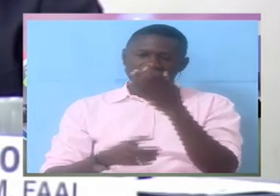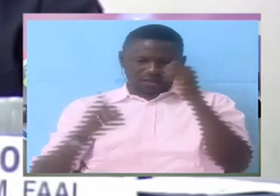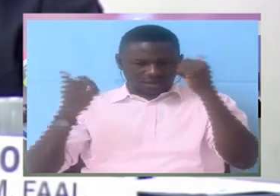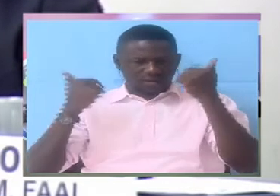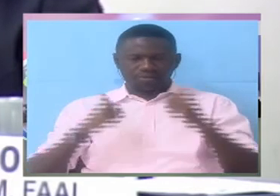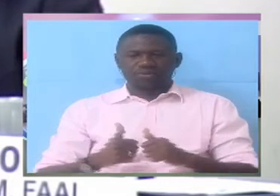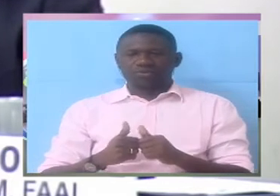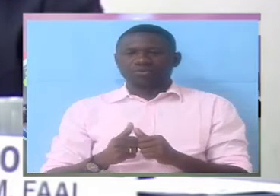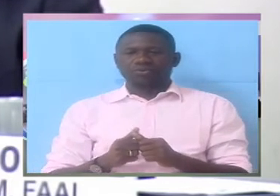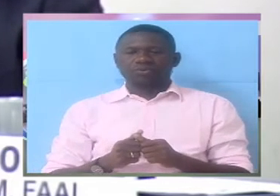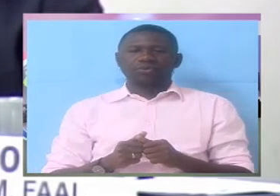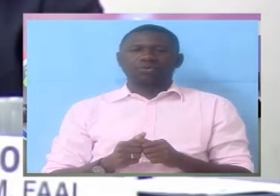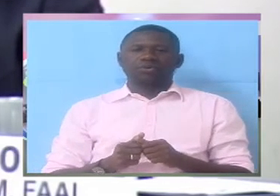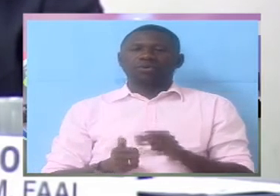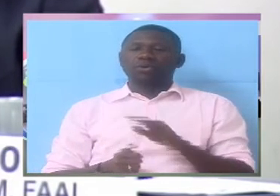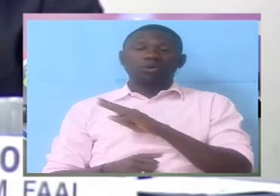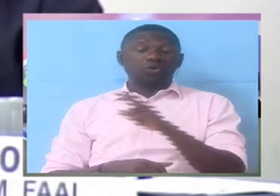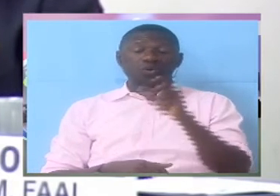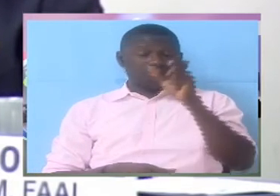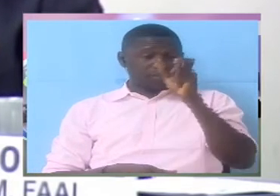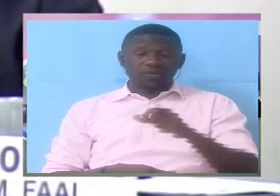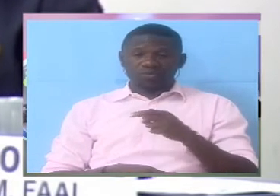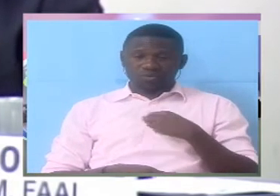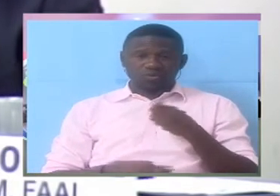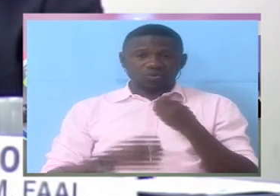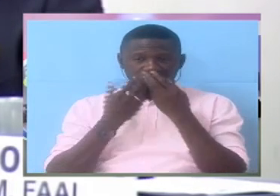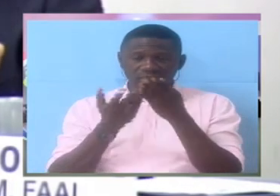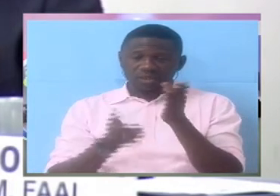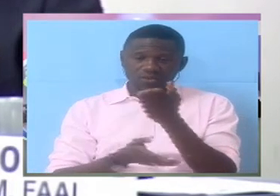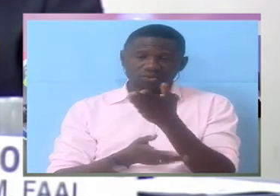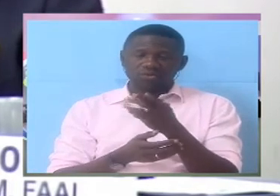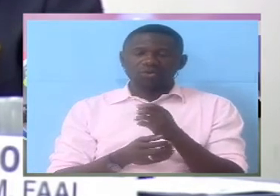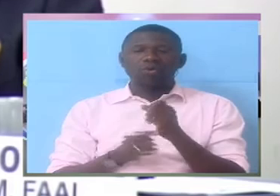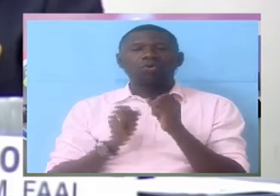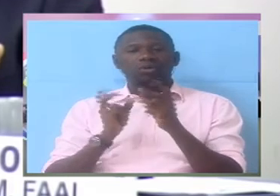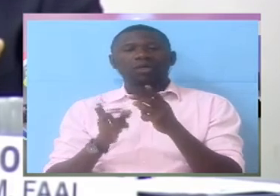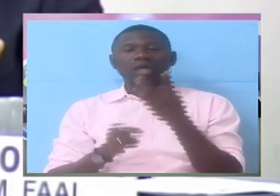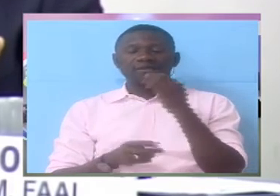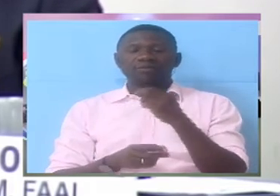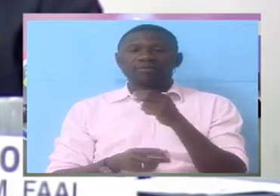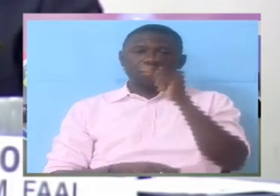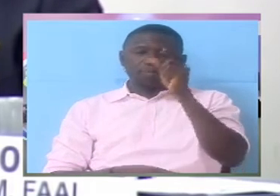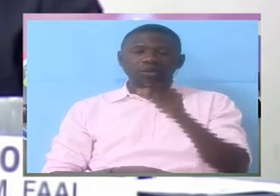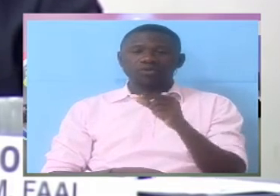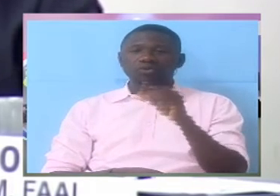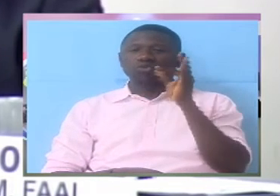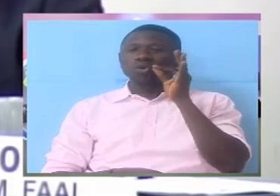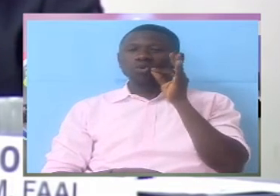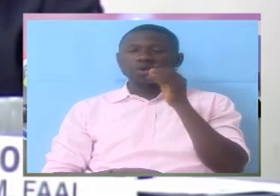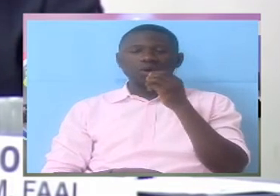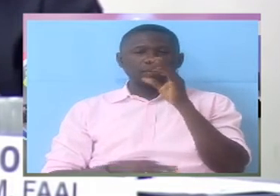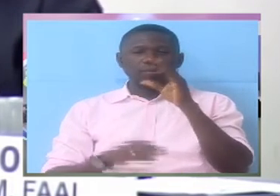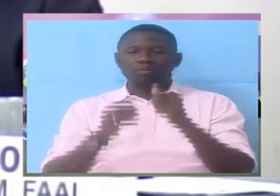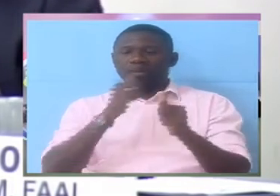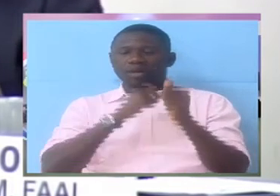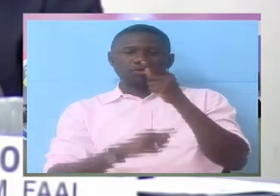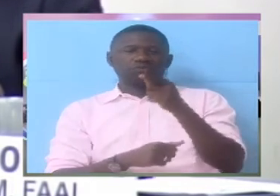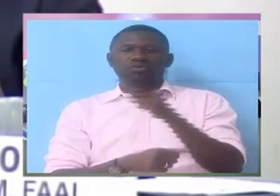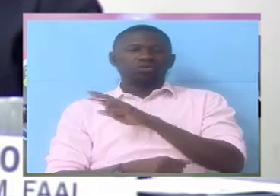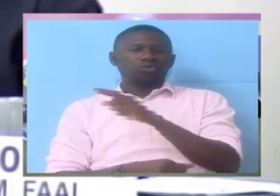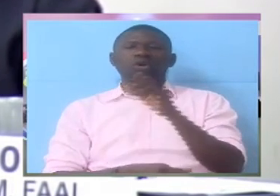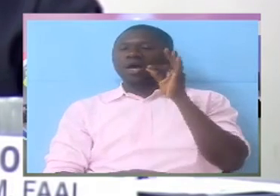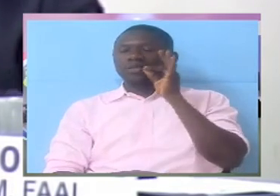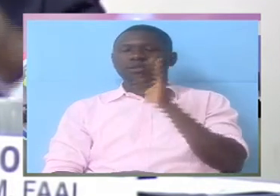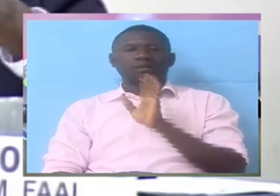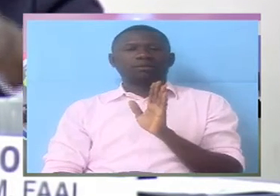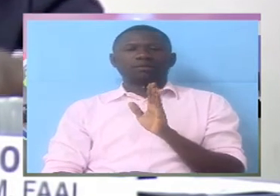Nobody would tell you, okay, if the person talks back at you, don't respond. Nobody would tell you those things.